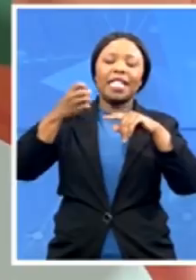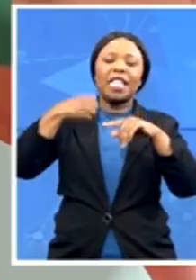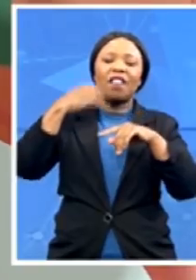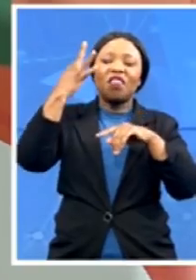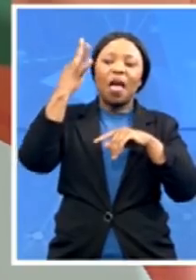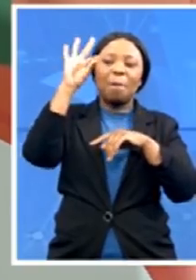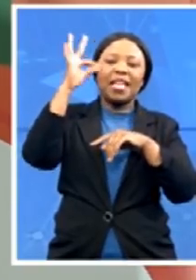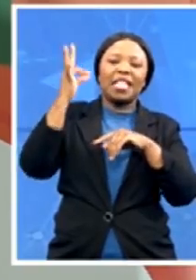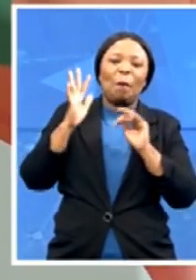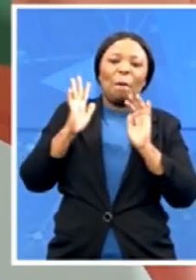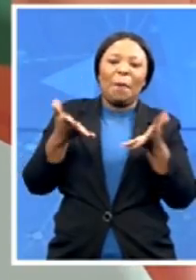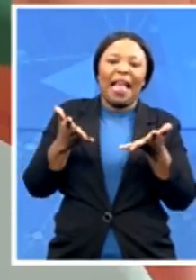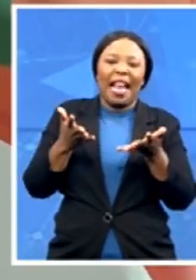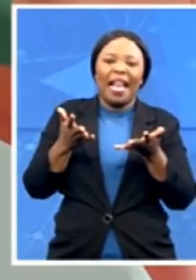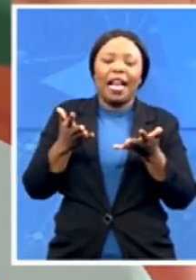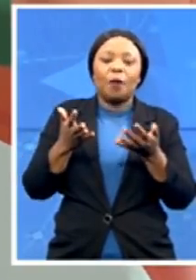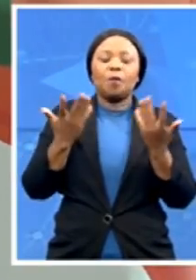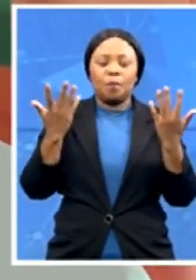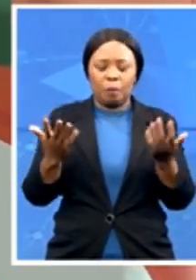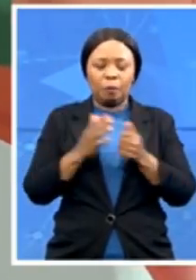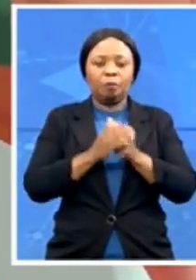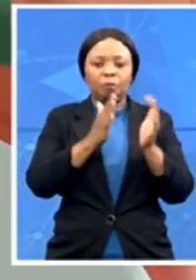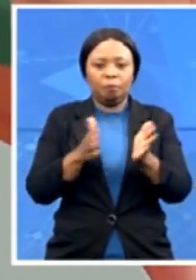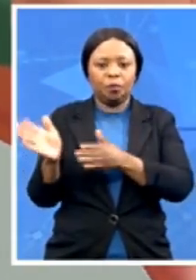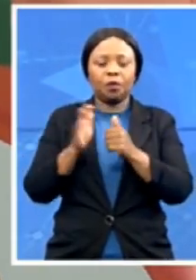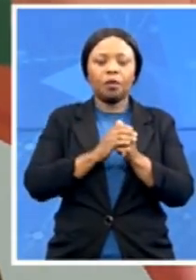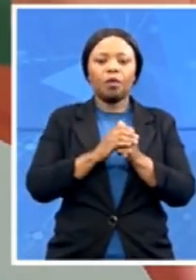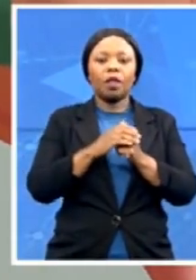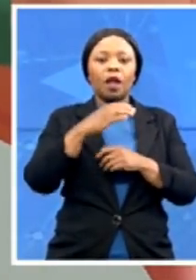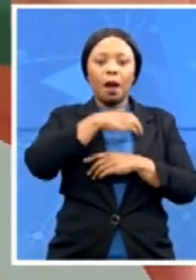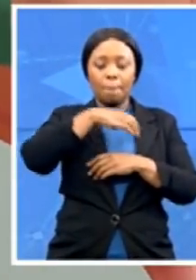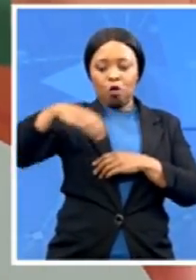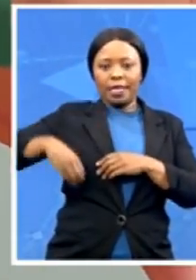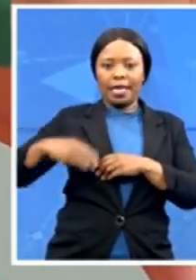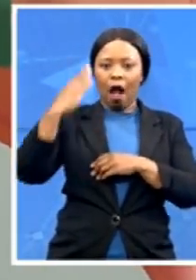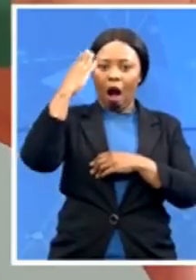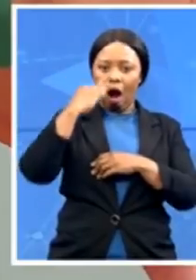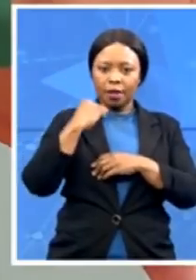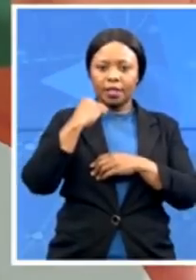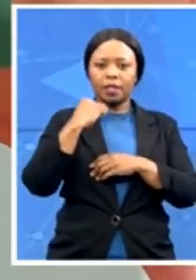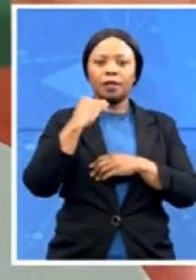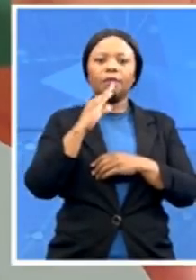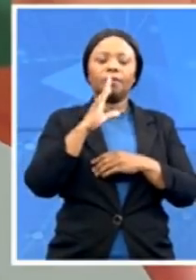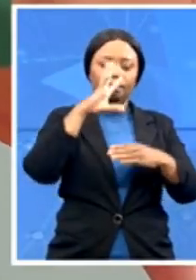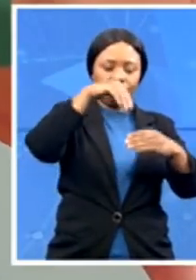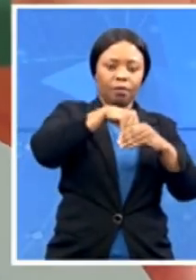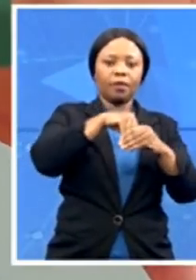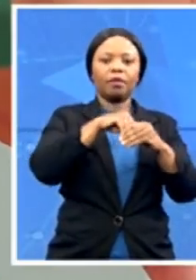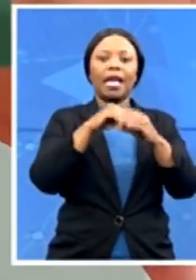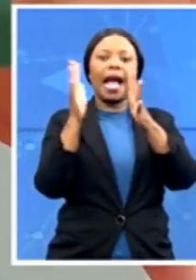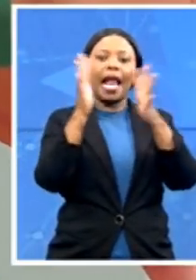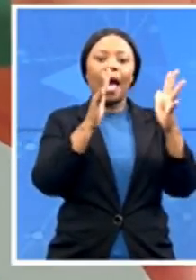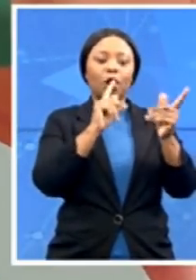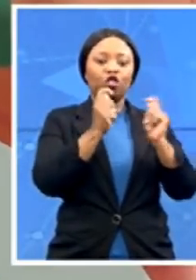When the president asked me to serve on the Presidential Climate Change Coordinating Commission,